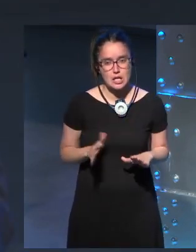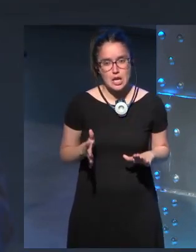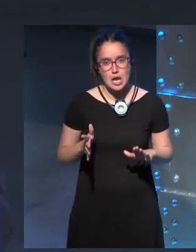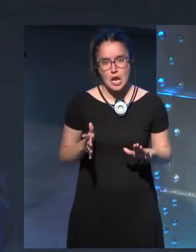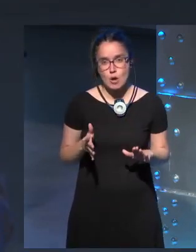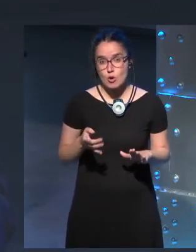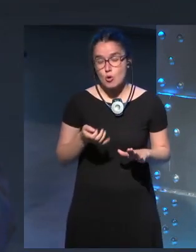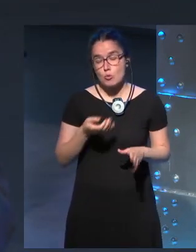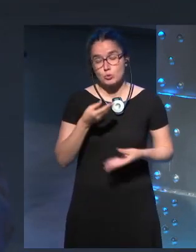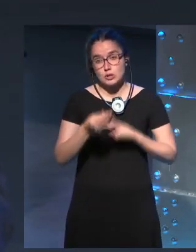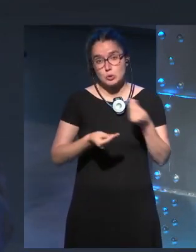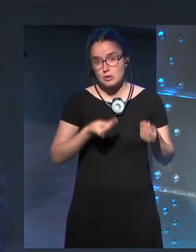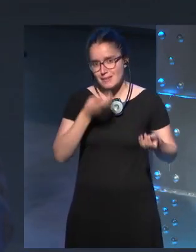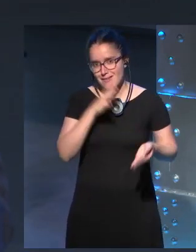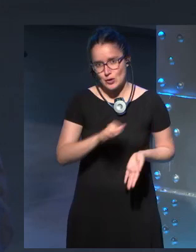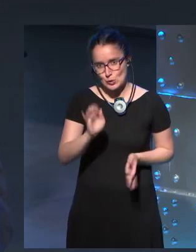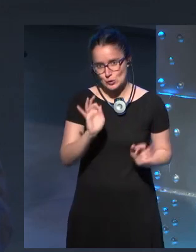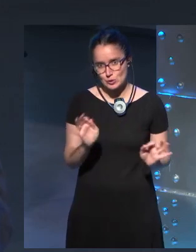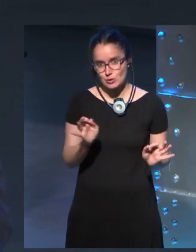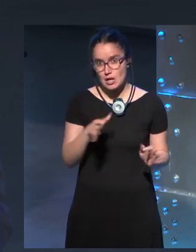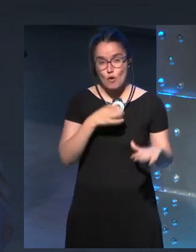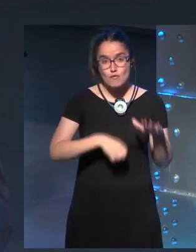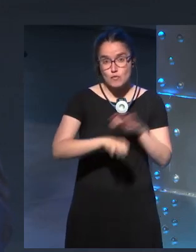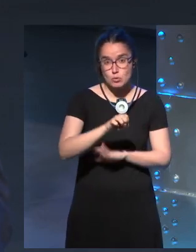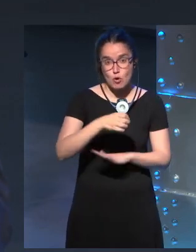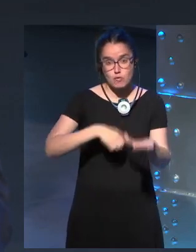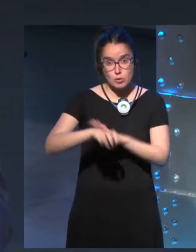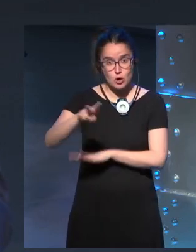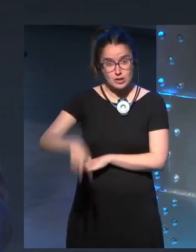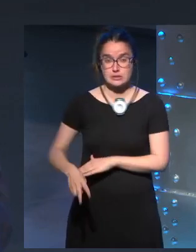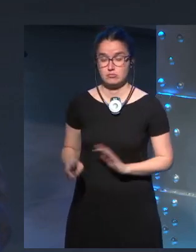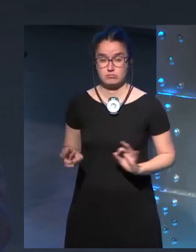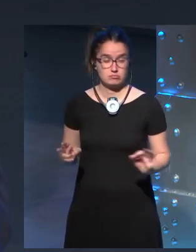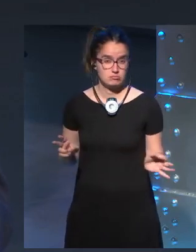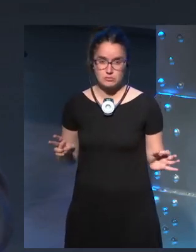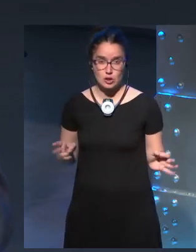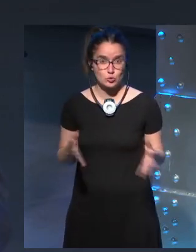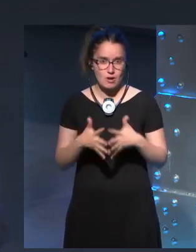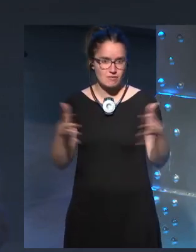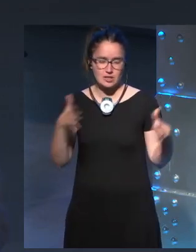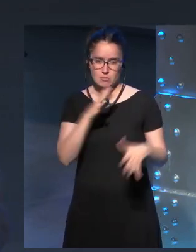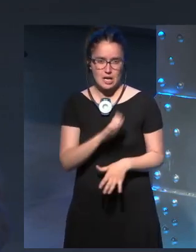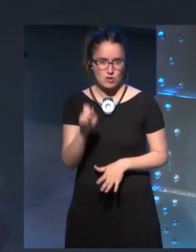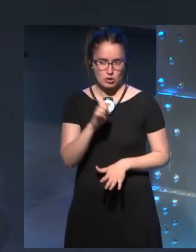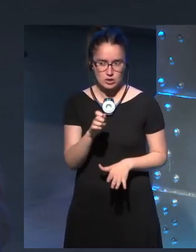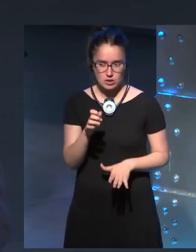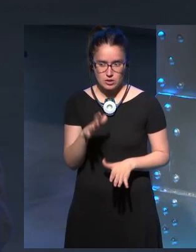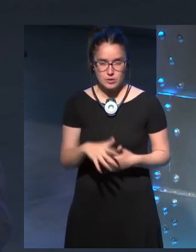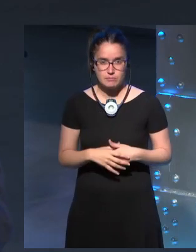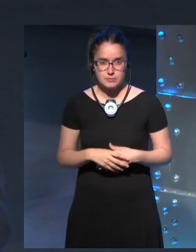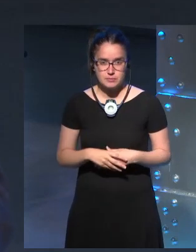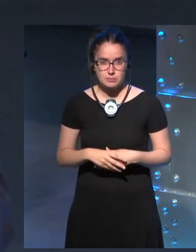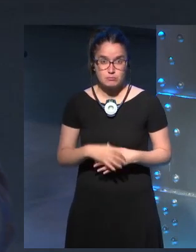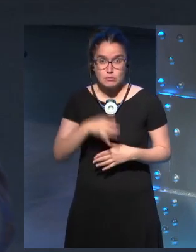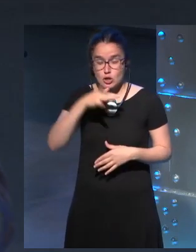but in the end, many of these cliches are great. Football is football. Football is, and that's